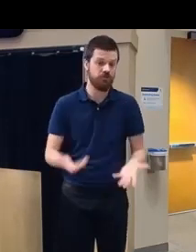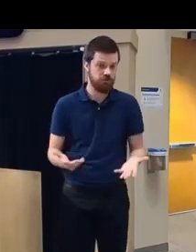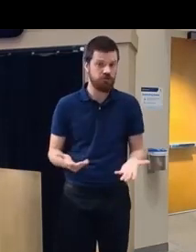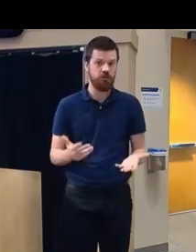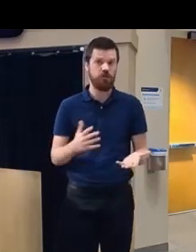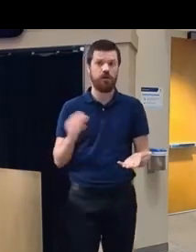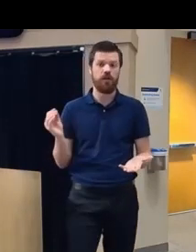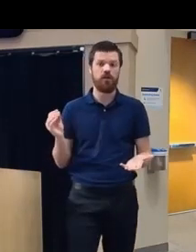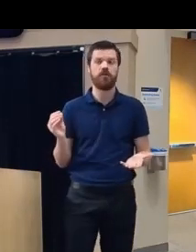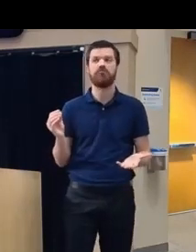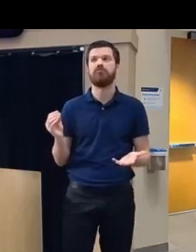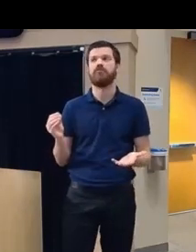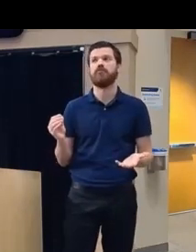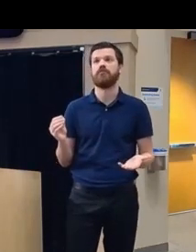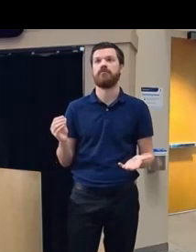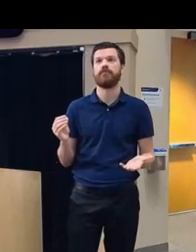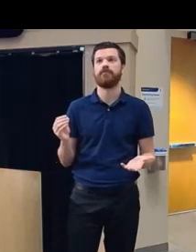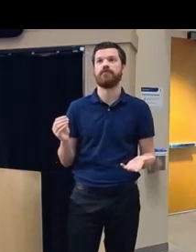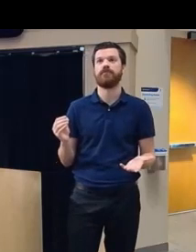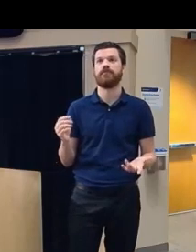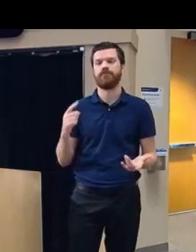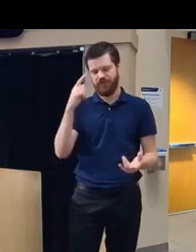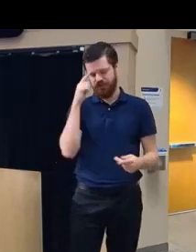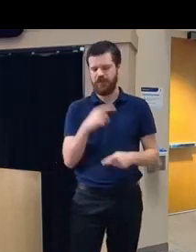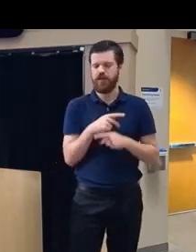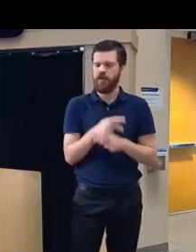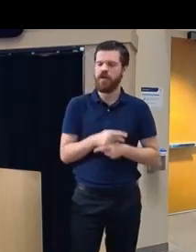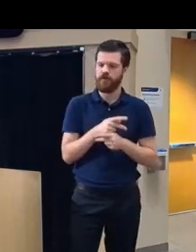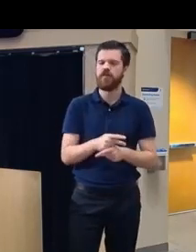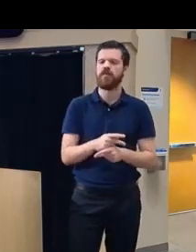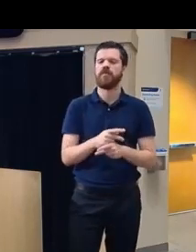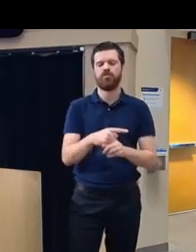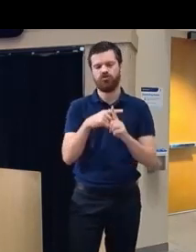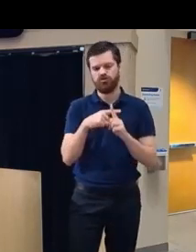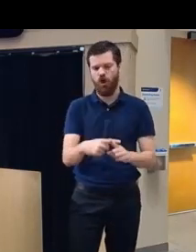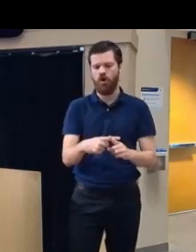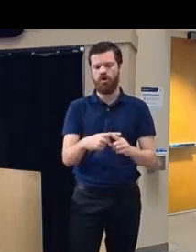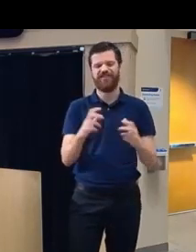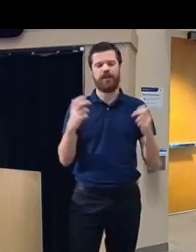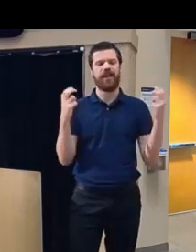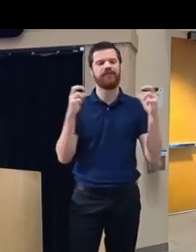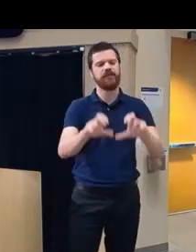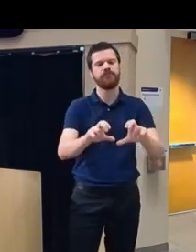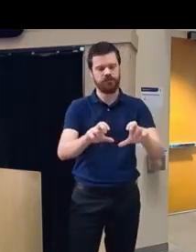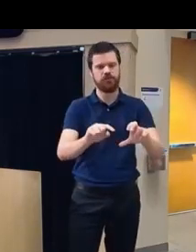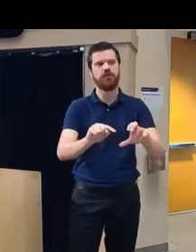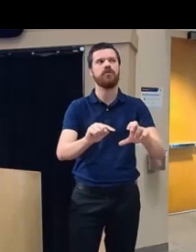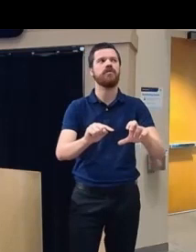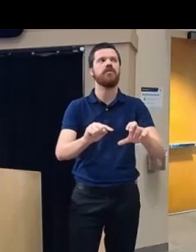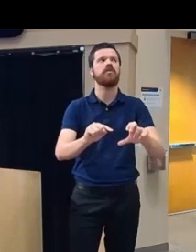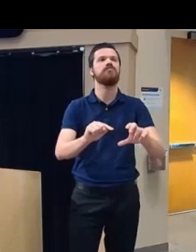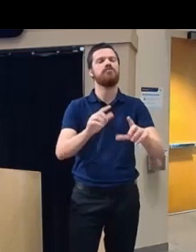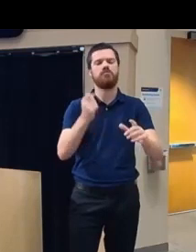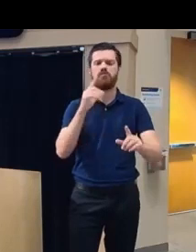And I think, thinking carefully about making targeted investments in not only